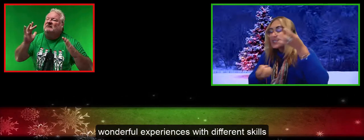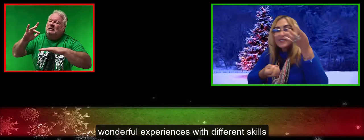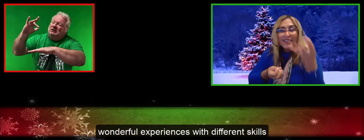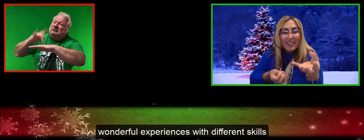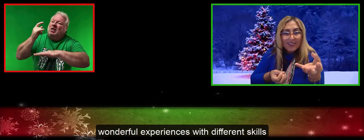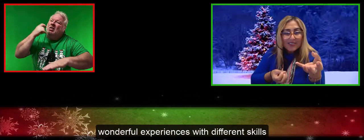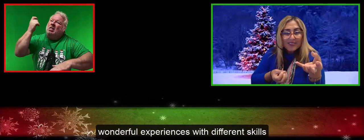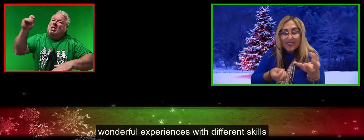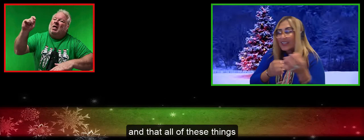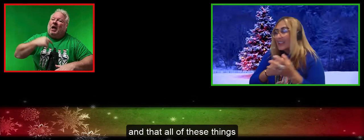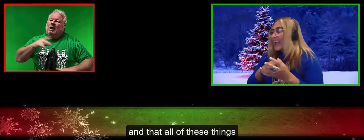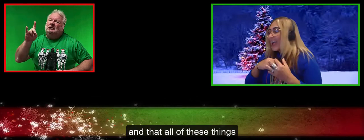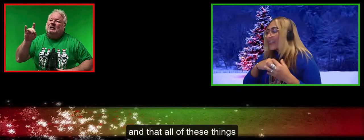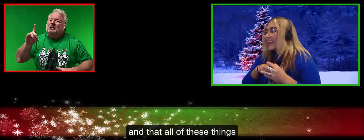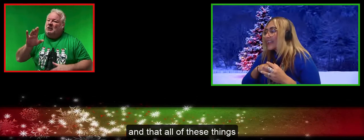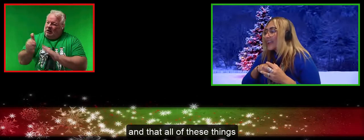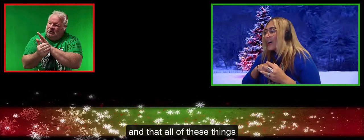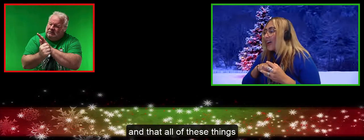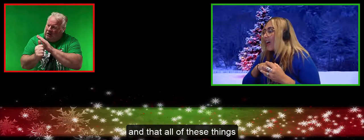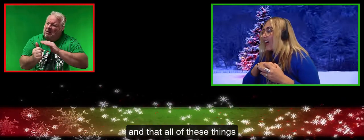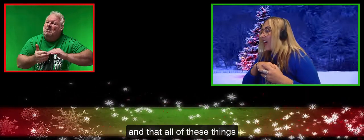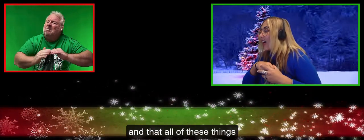different skills, and that